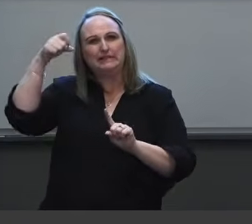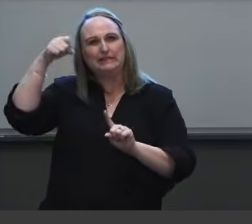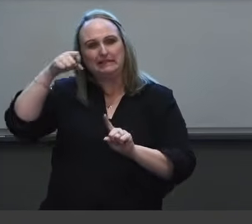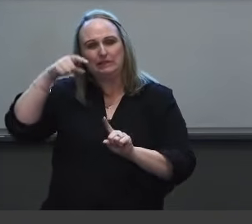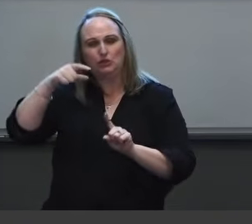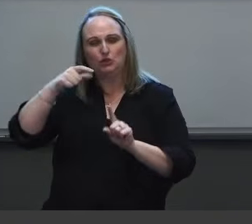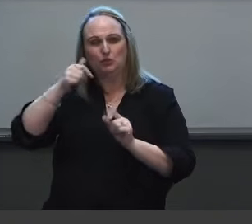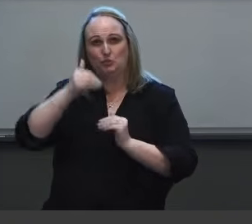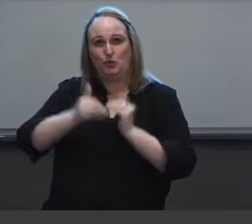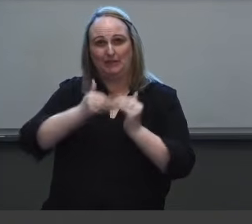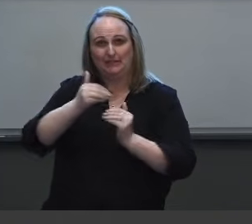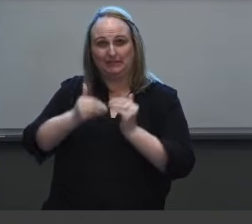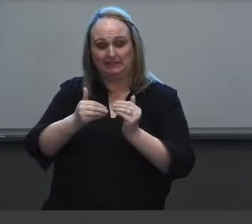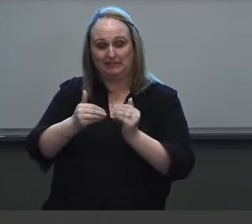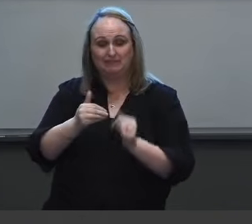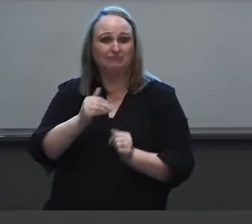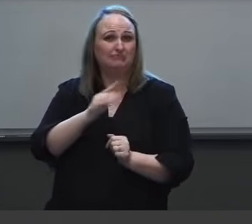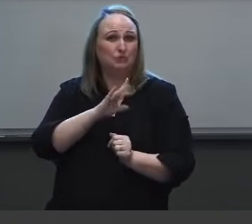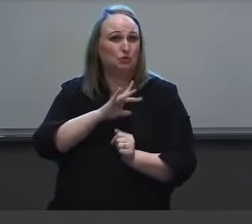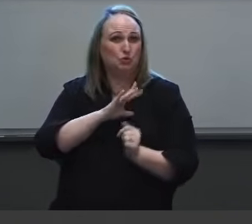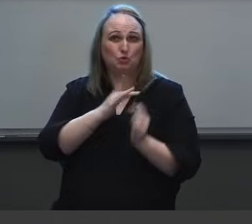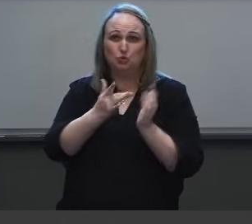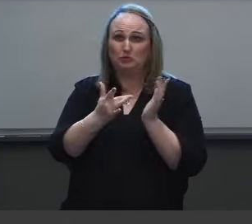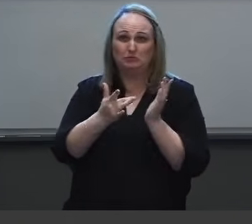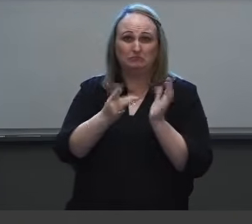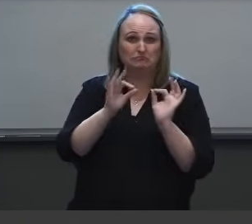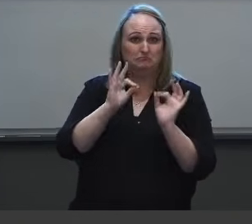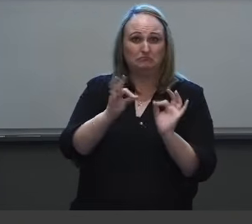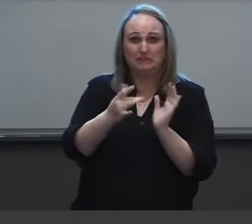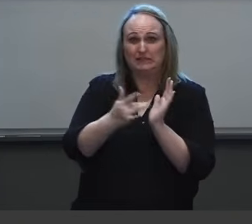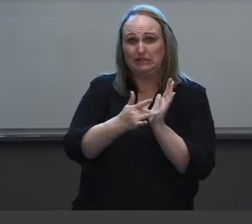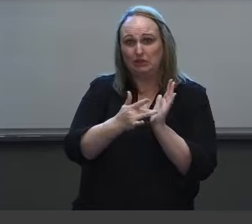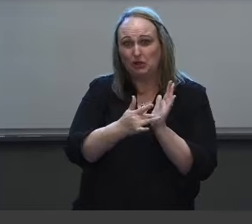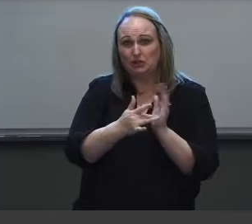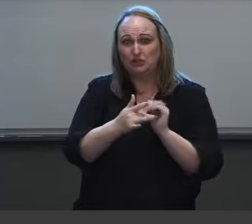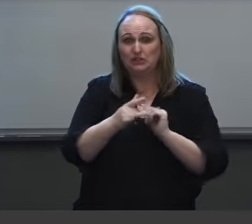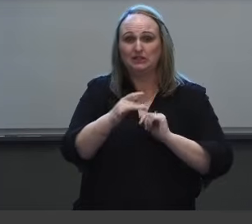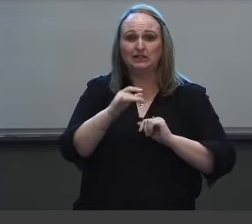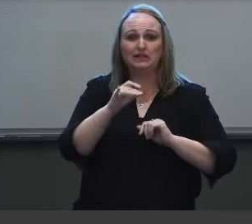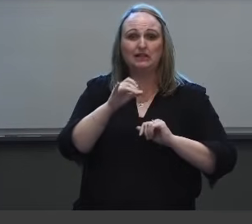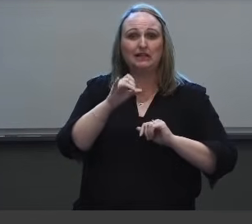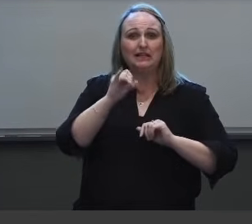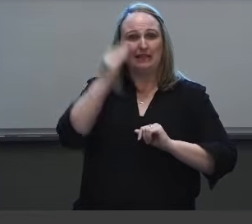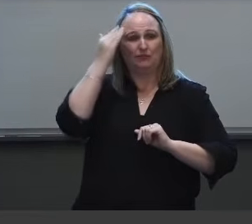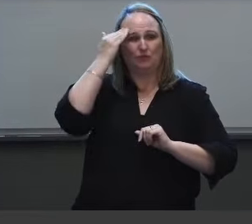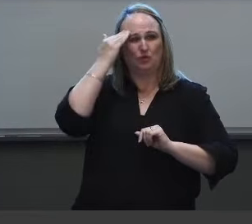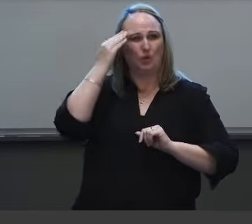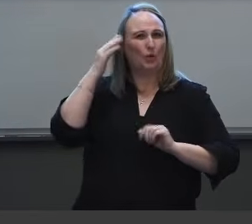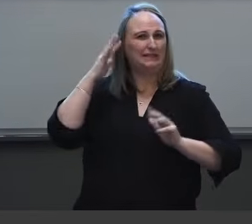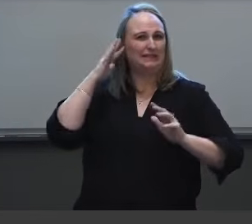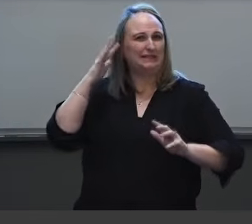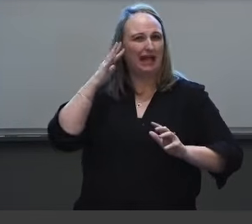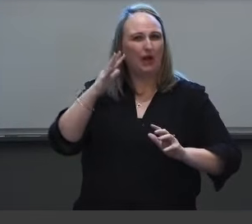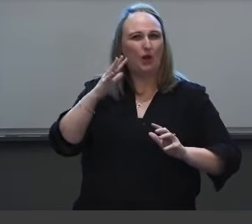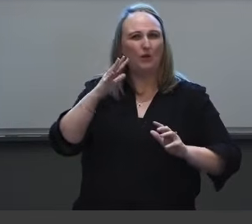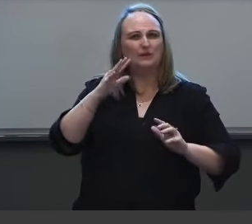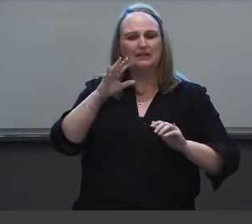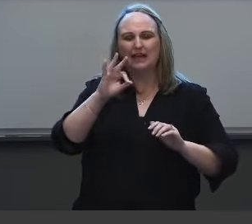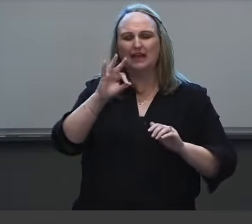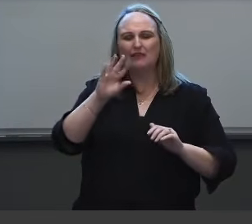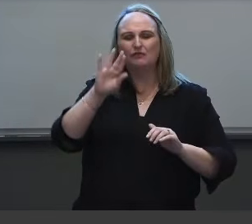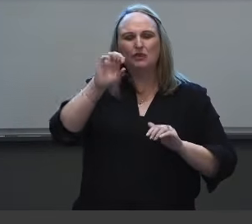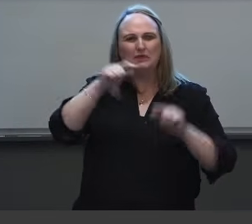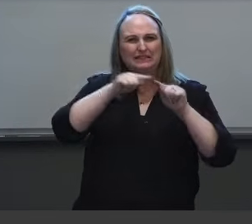this technique is very good when you have the range of frequency of the noise, for example, the engine or the